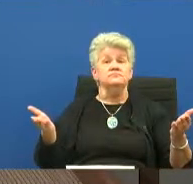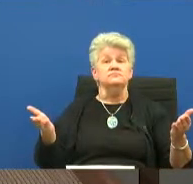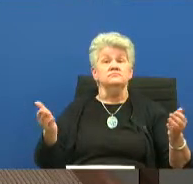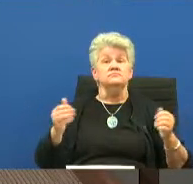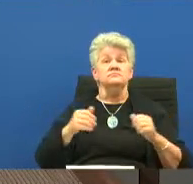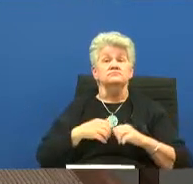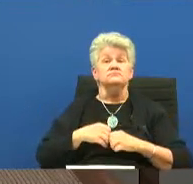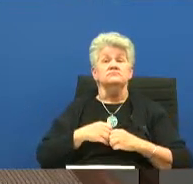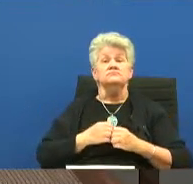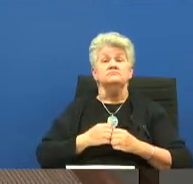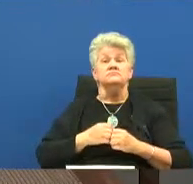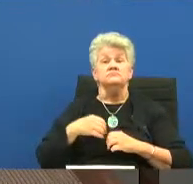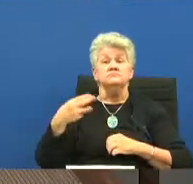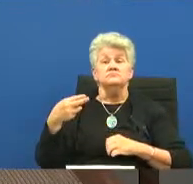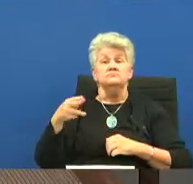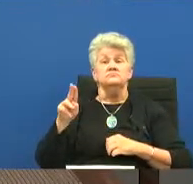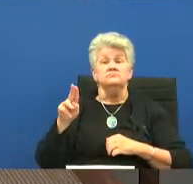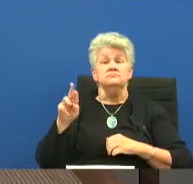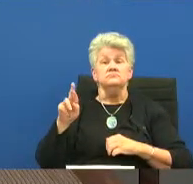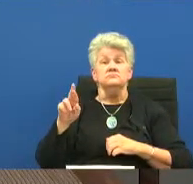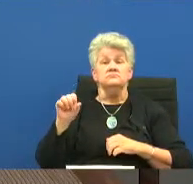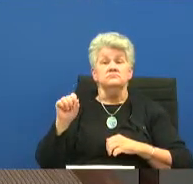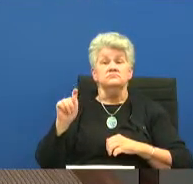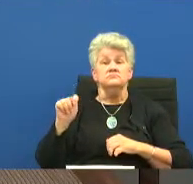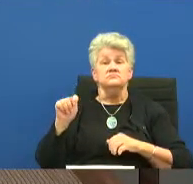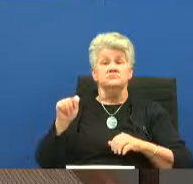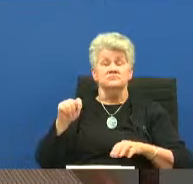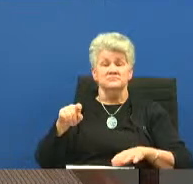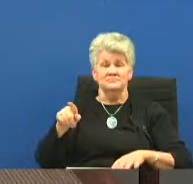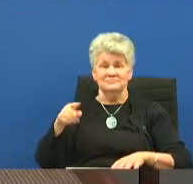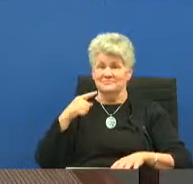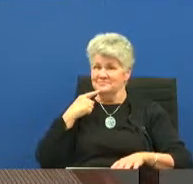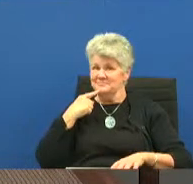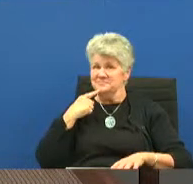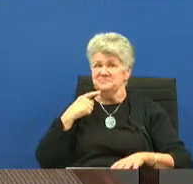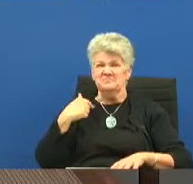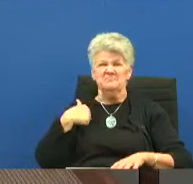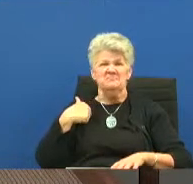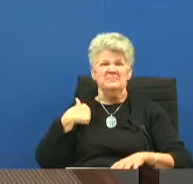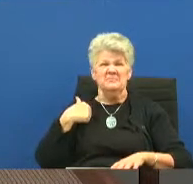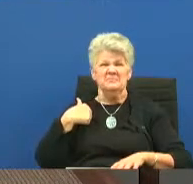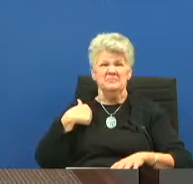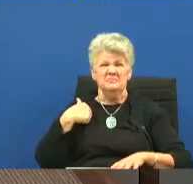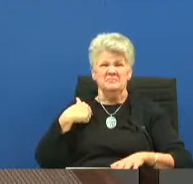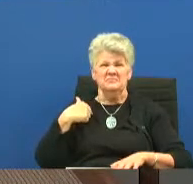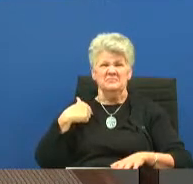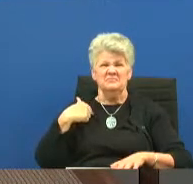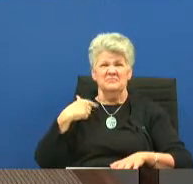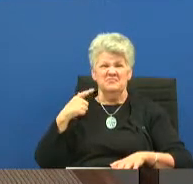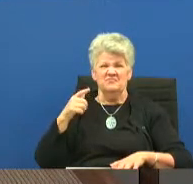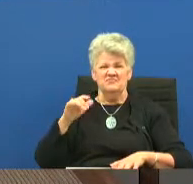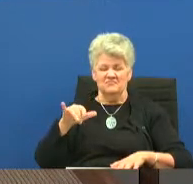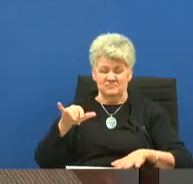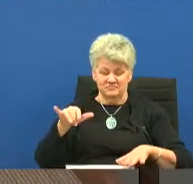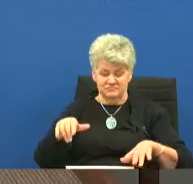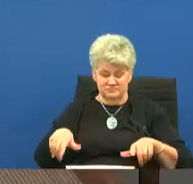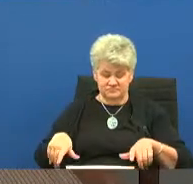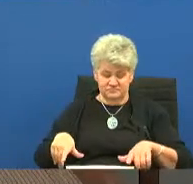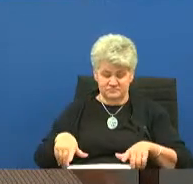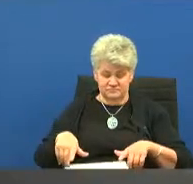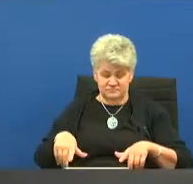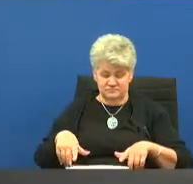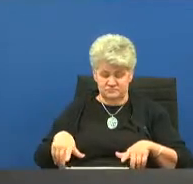Councilman Hurst. Hey, so I normally stay out of other people's, you can stay at the mic, that's fine. Normally we call you up, but you can stay at the